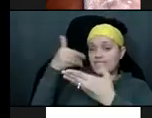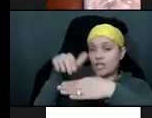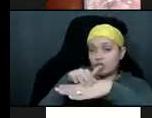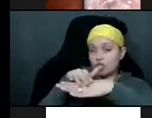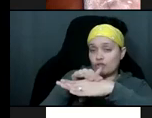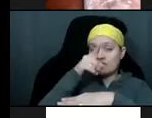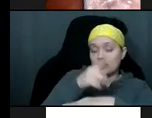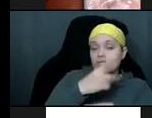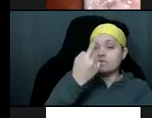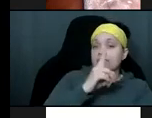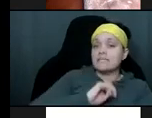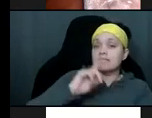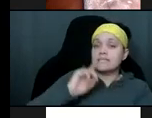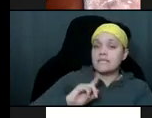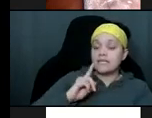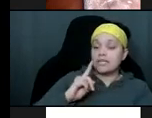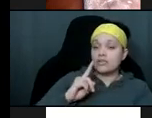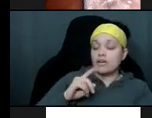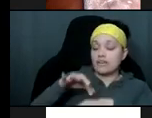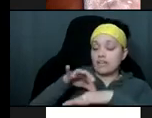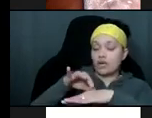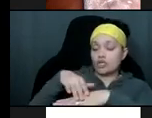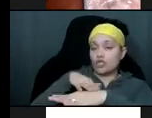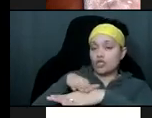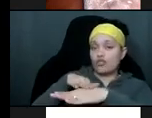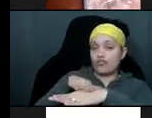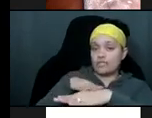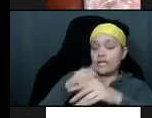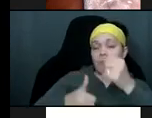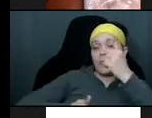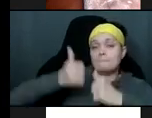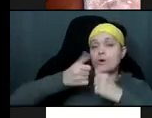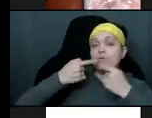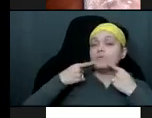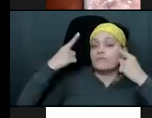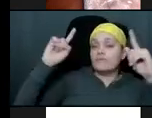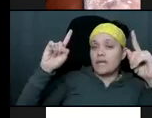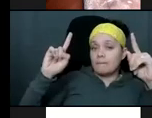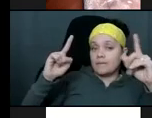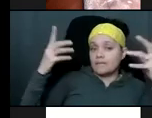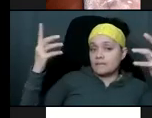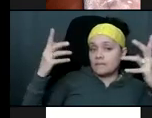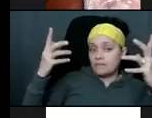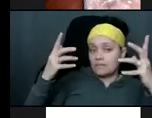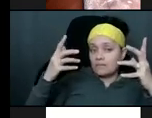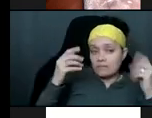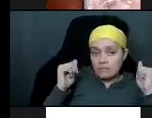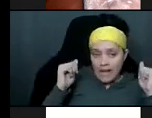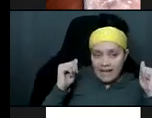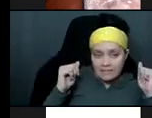is a singularity on the Earth's surface. And the most famous one is Uluru.